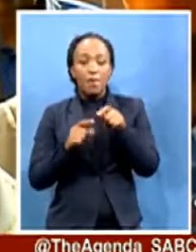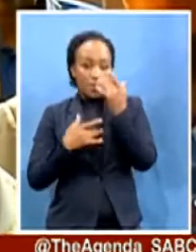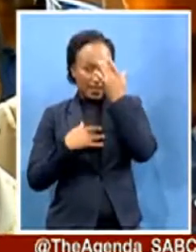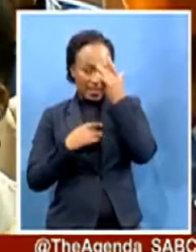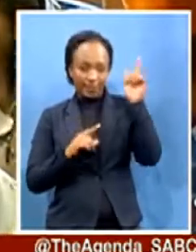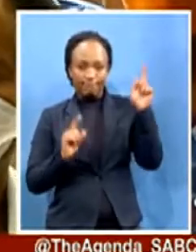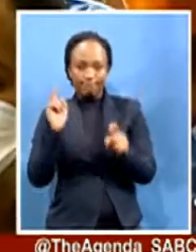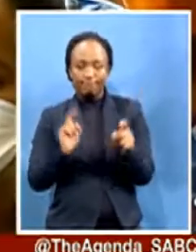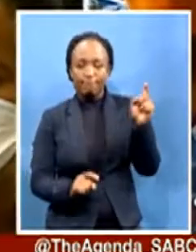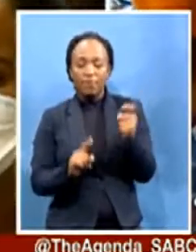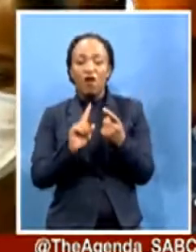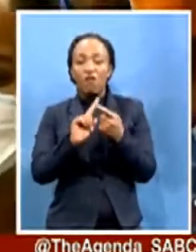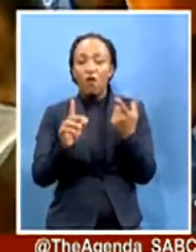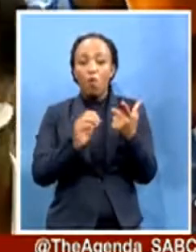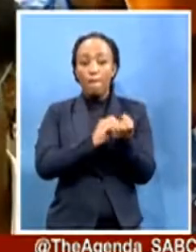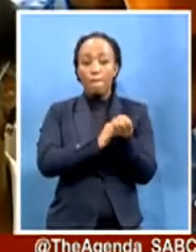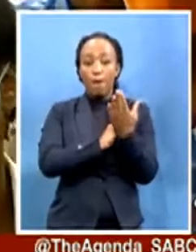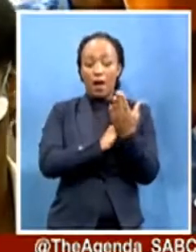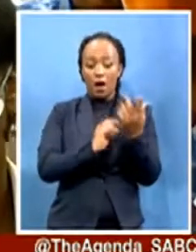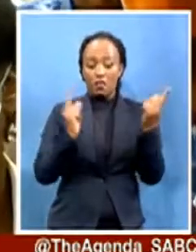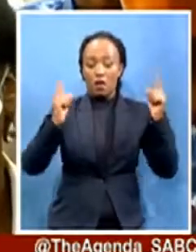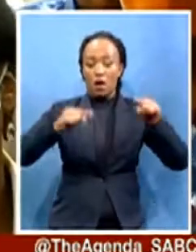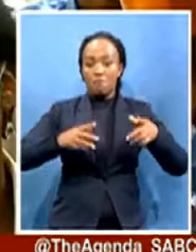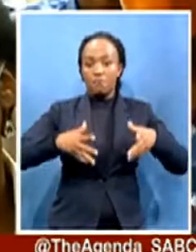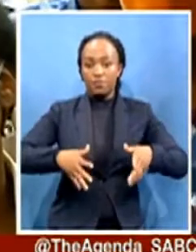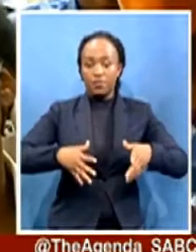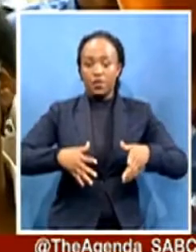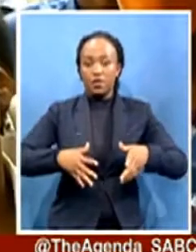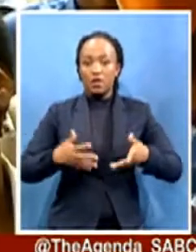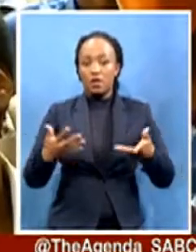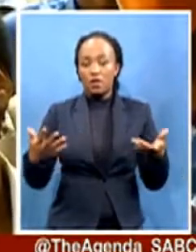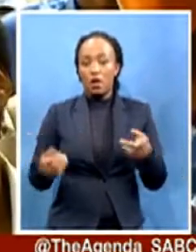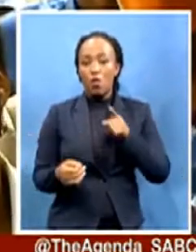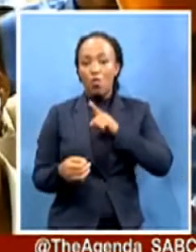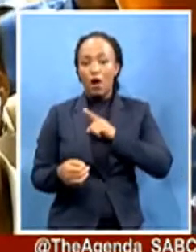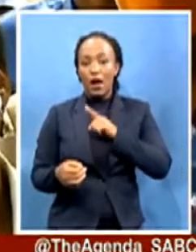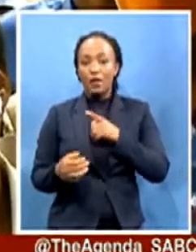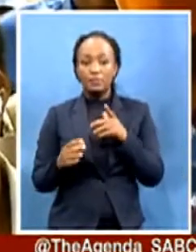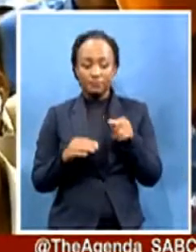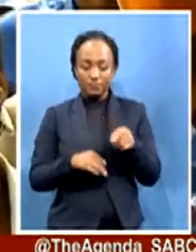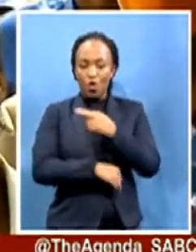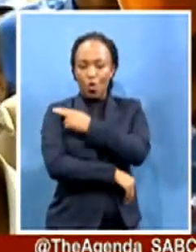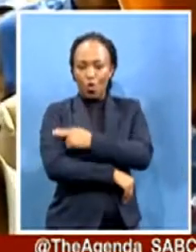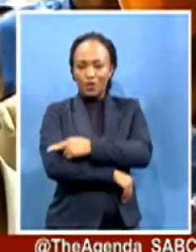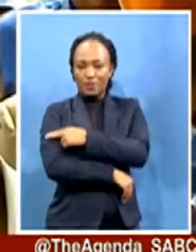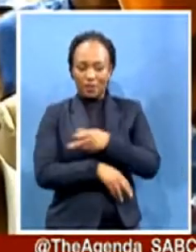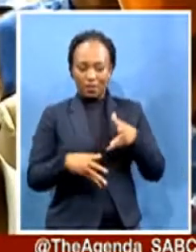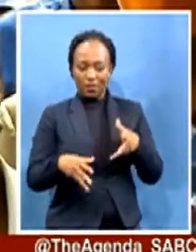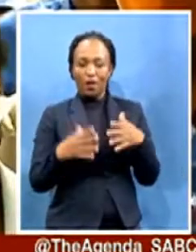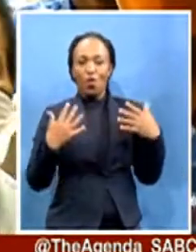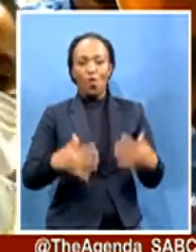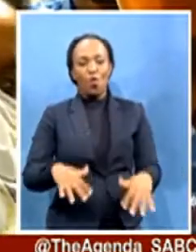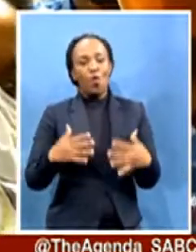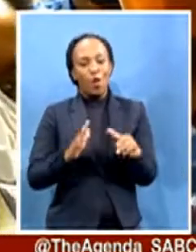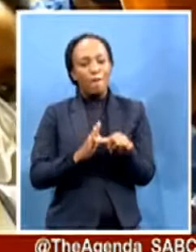mainly that has got more to do with a reputation that you have as a very caring center.